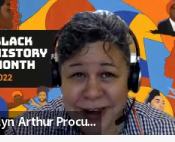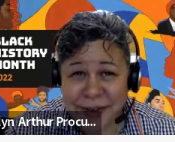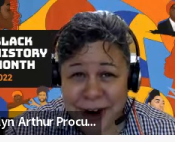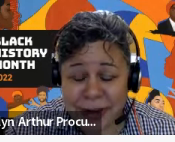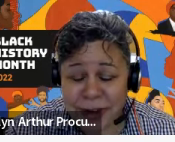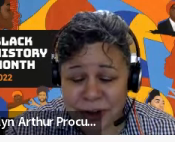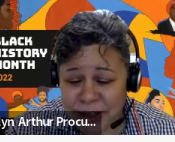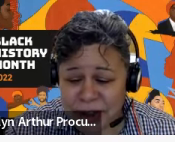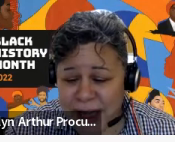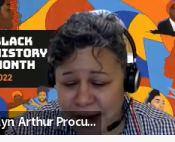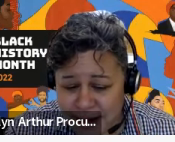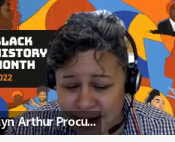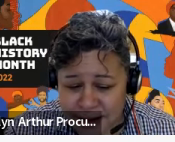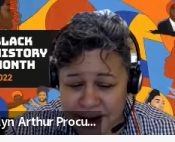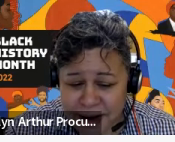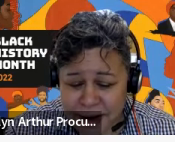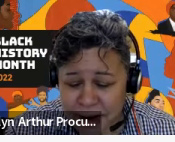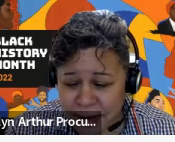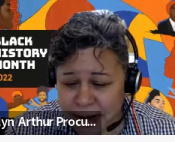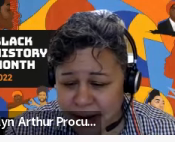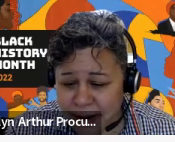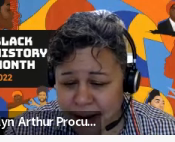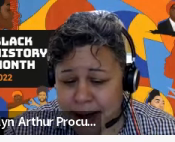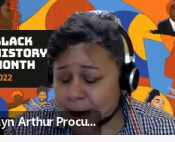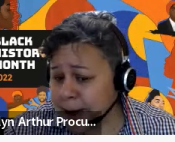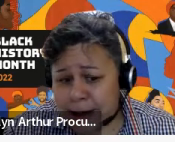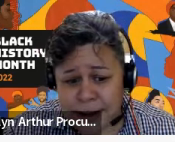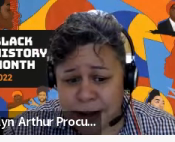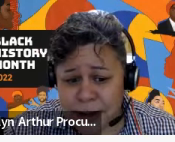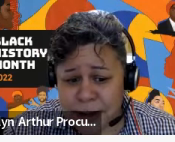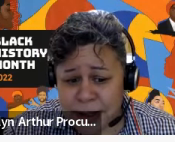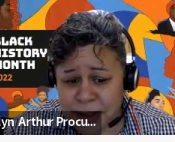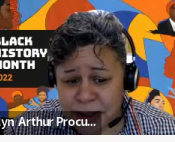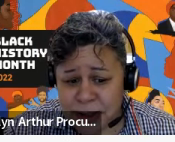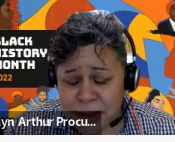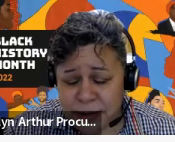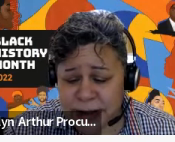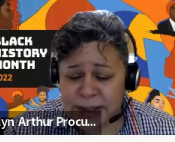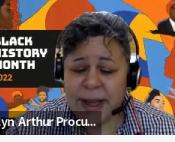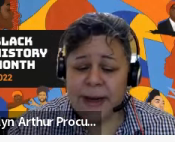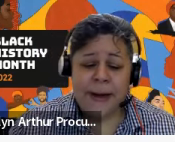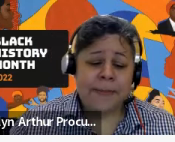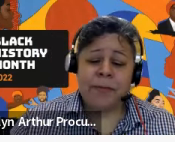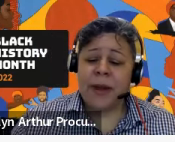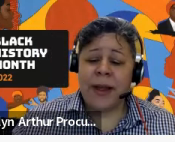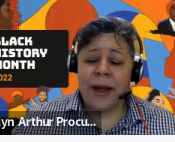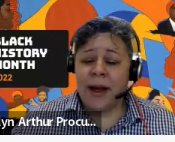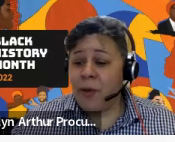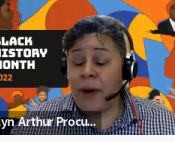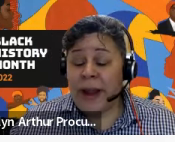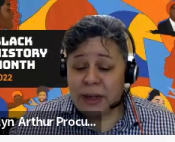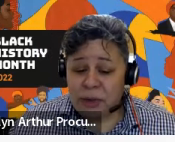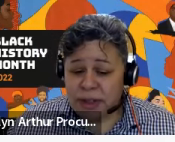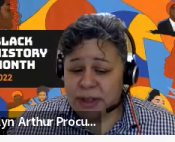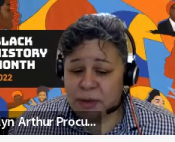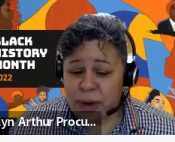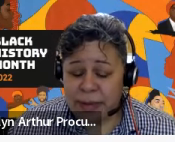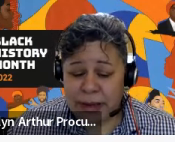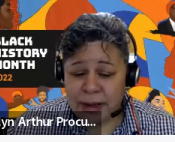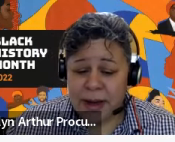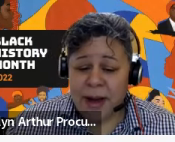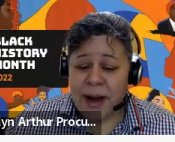Climate and Environmental Change Canada, they're going to be there. Indigenous Services Canada, WAGE, which